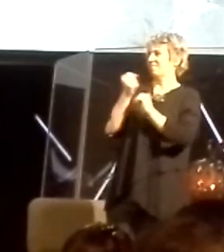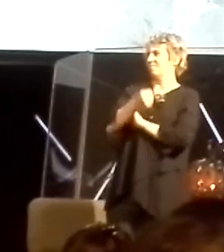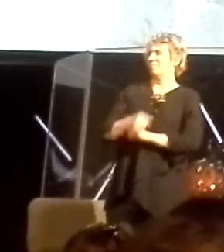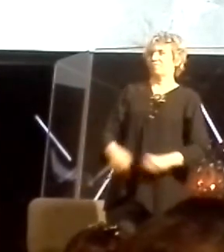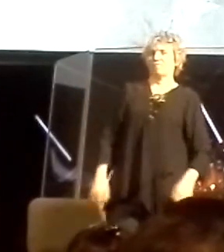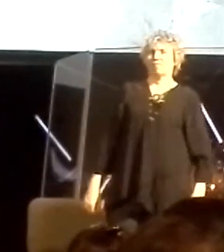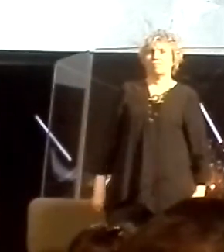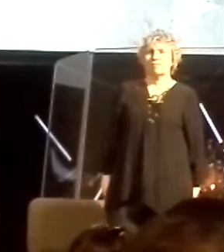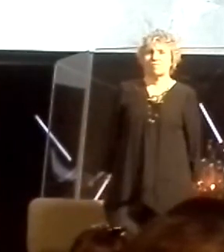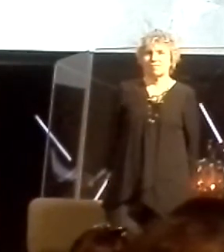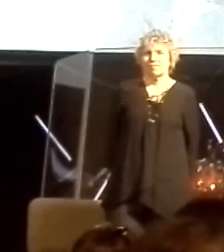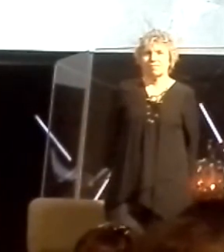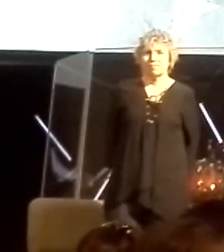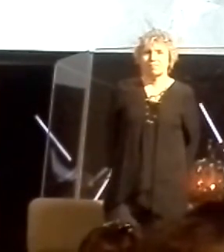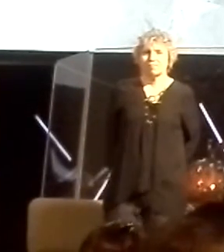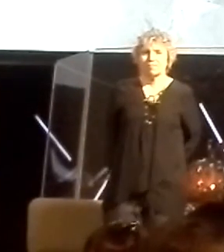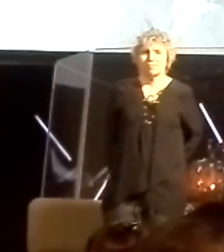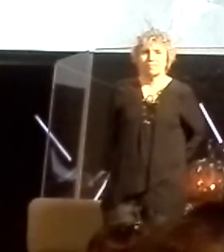Thank you.